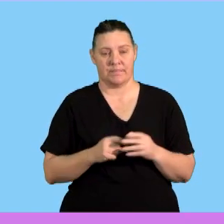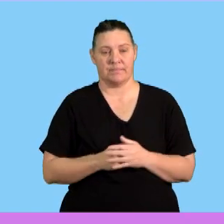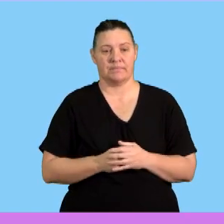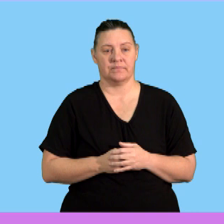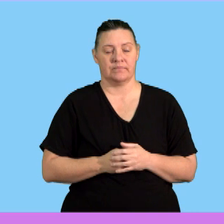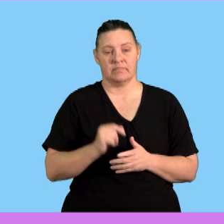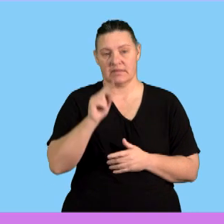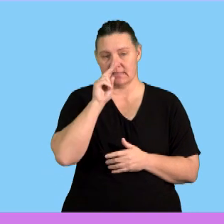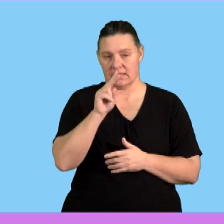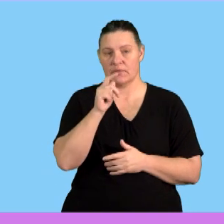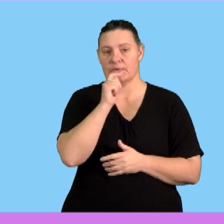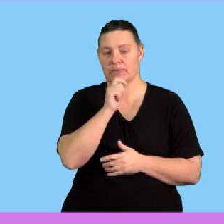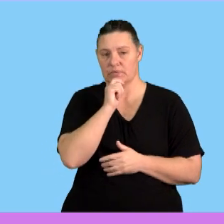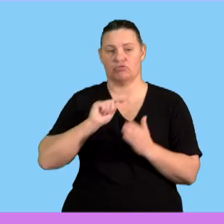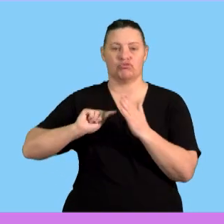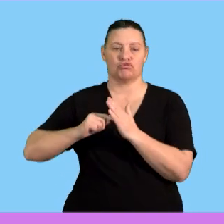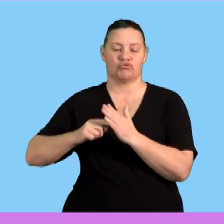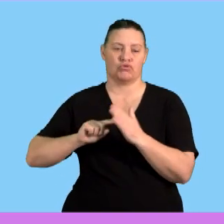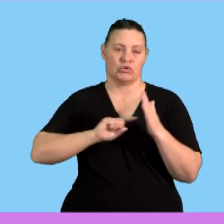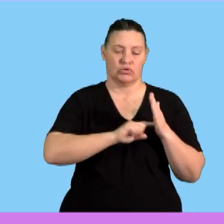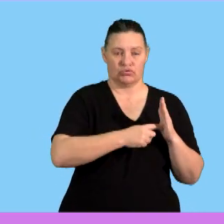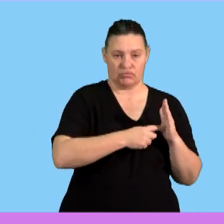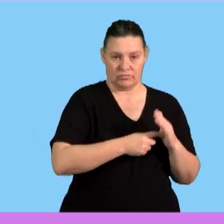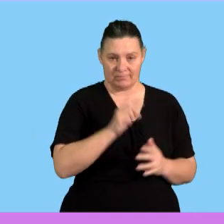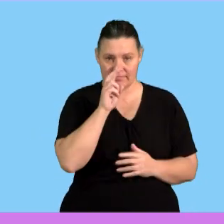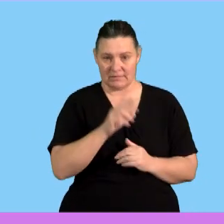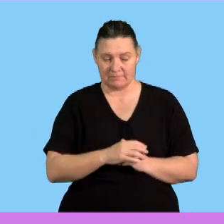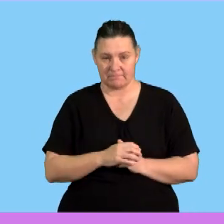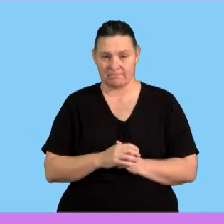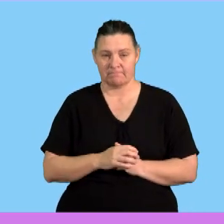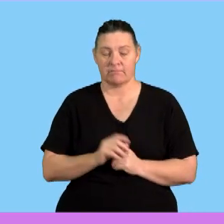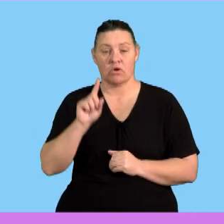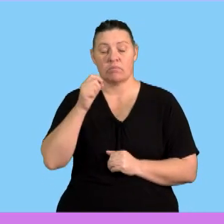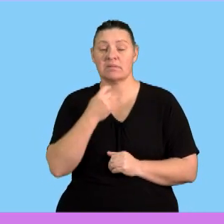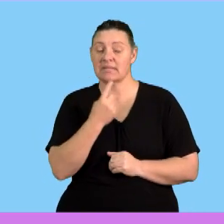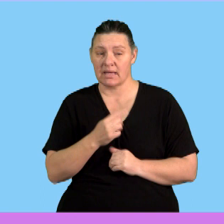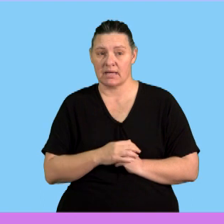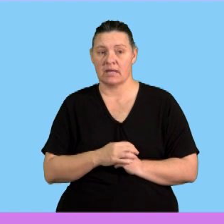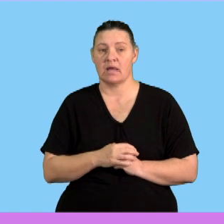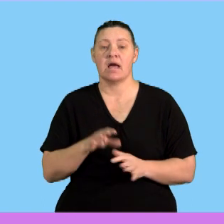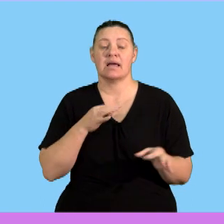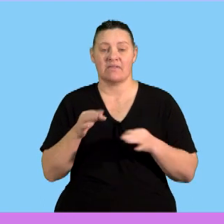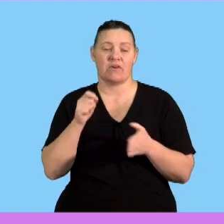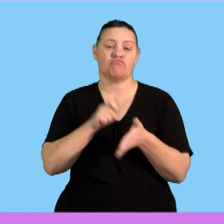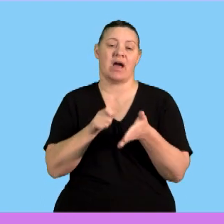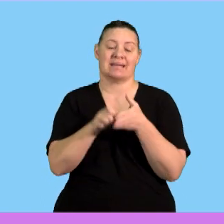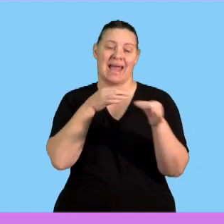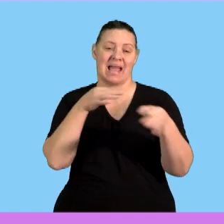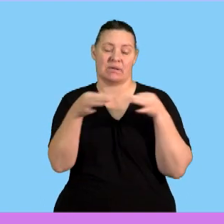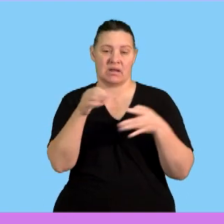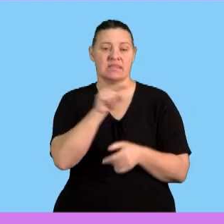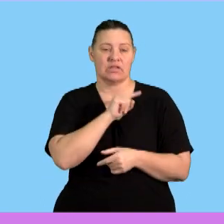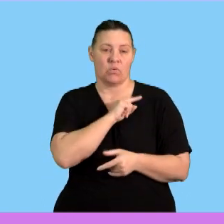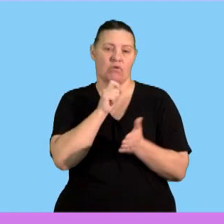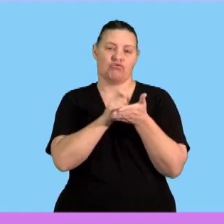Right, and again, can you see we are using screws to do that? Guys, are we fine? Remember the question state, right? We must give a